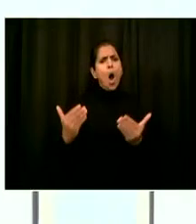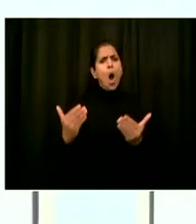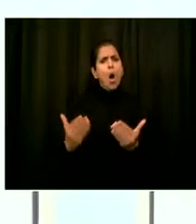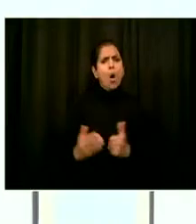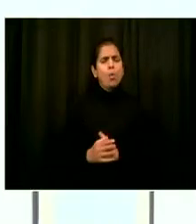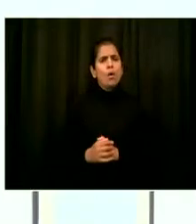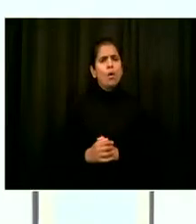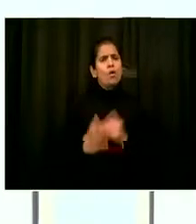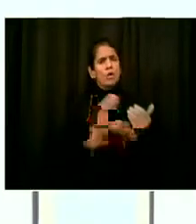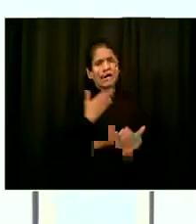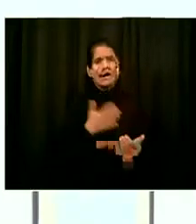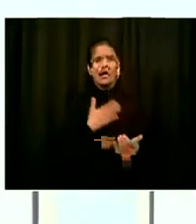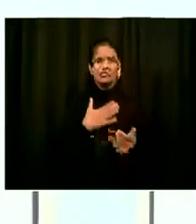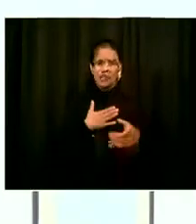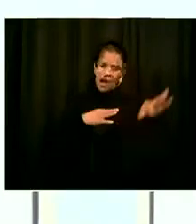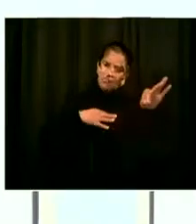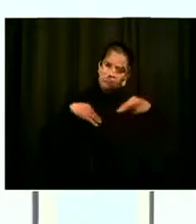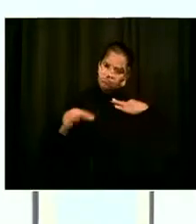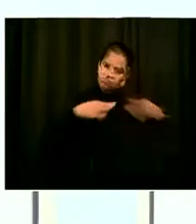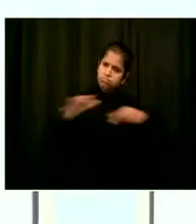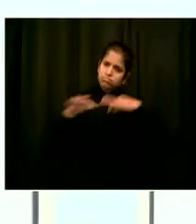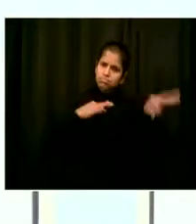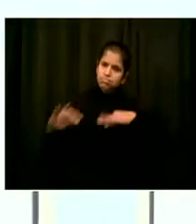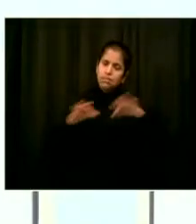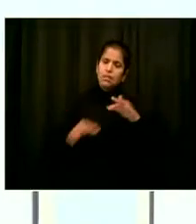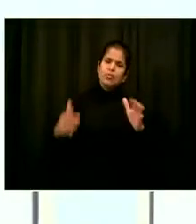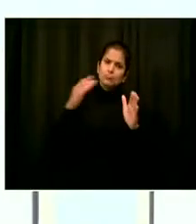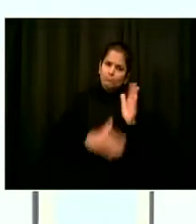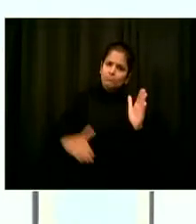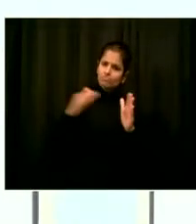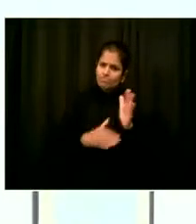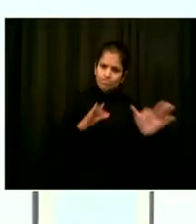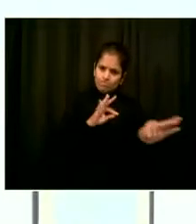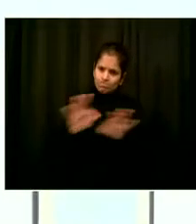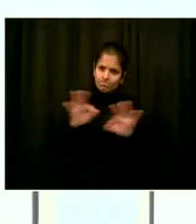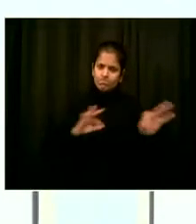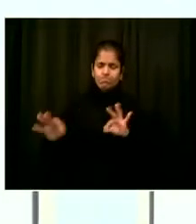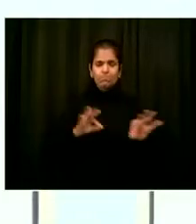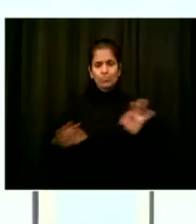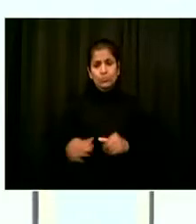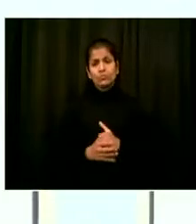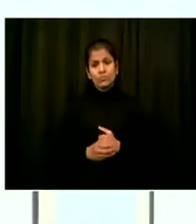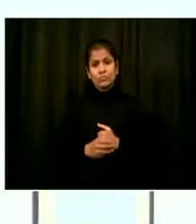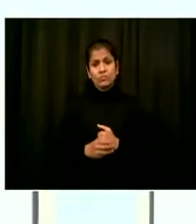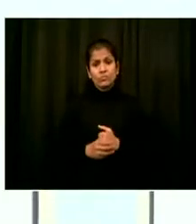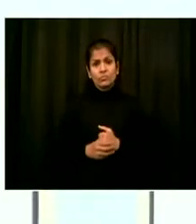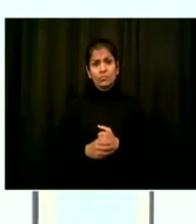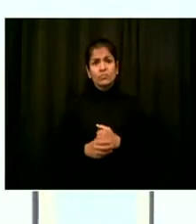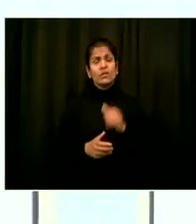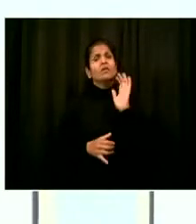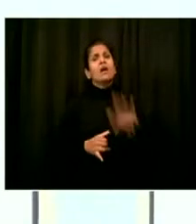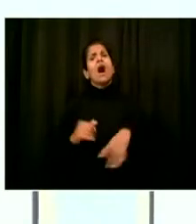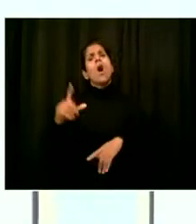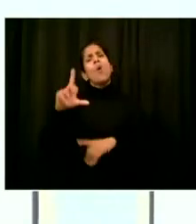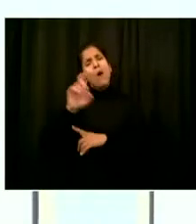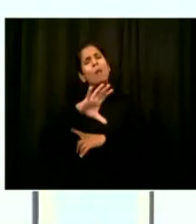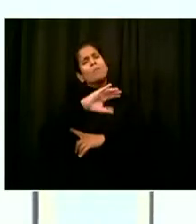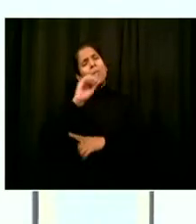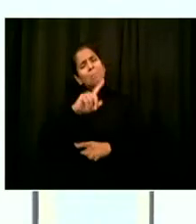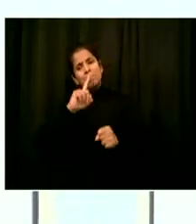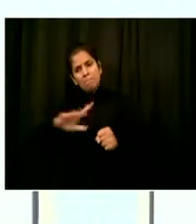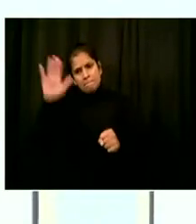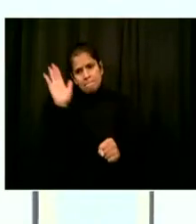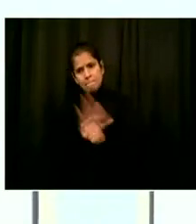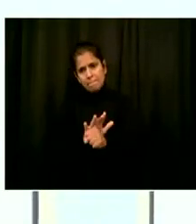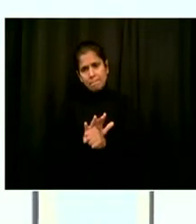that that they have the most up-to-date information about what's happening in their Community we are 100% committed to uh to